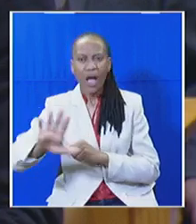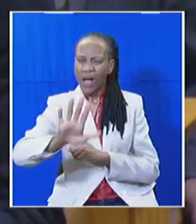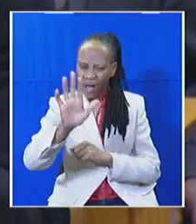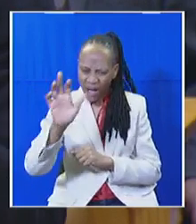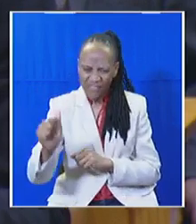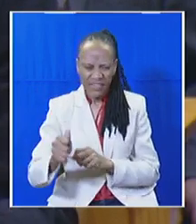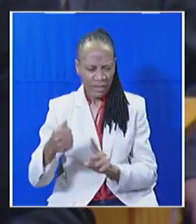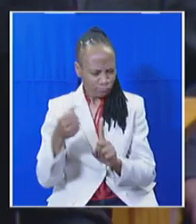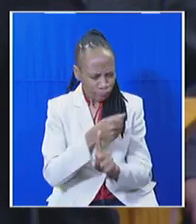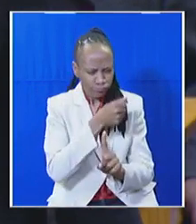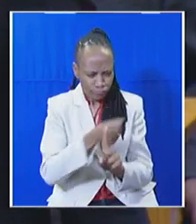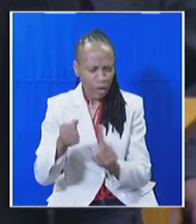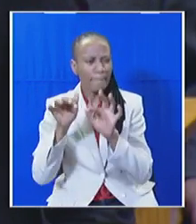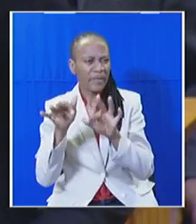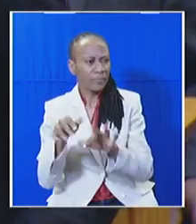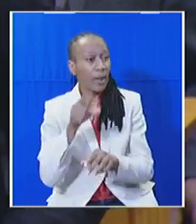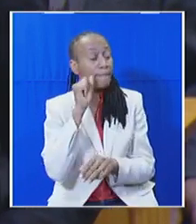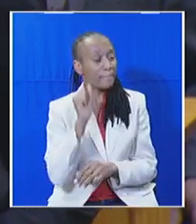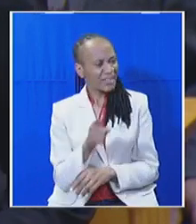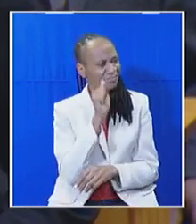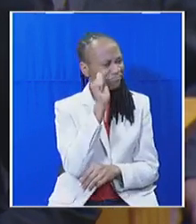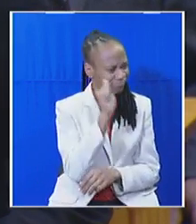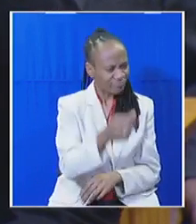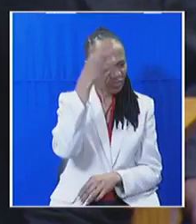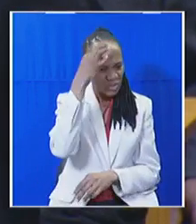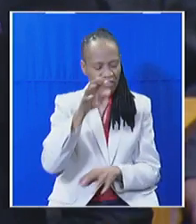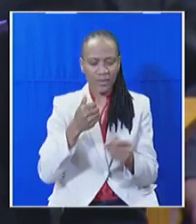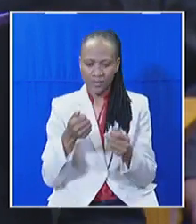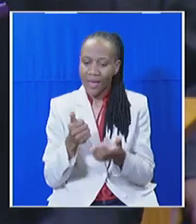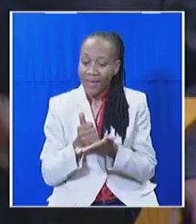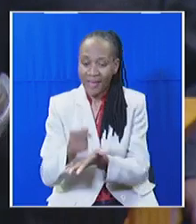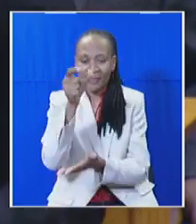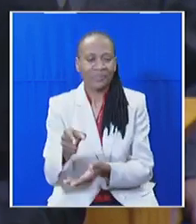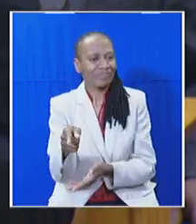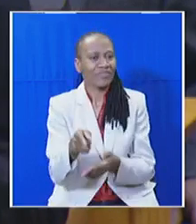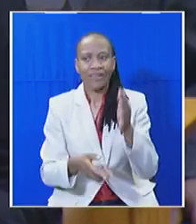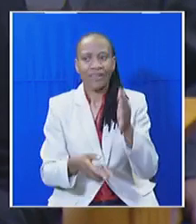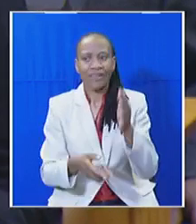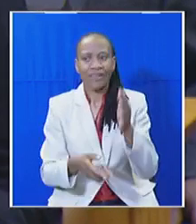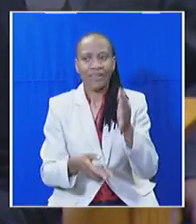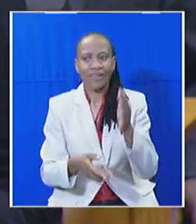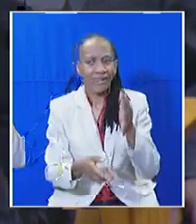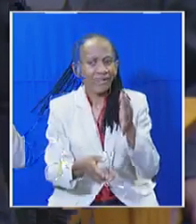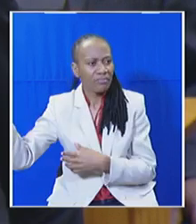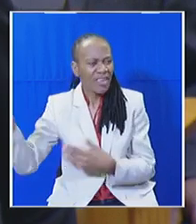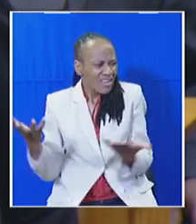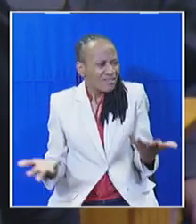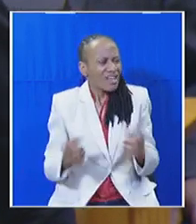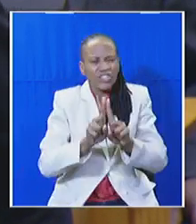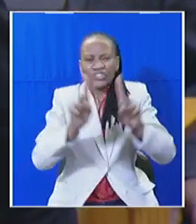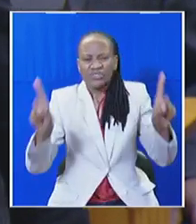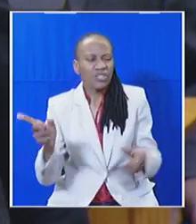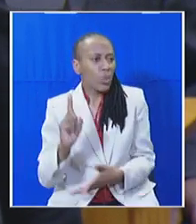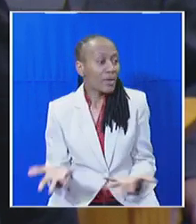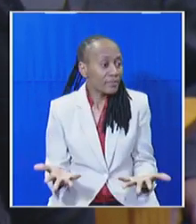your government assisted in allowing him to leave South Africa. What has in fact, therefore, Mr. President,